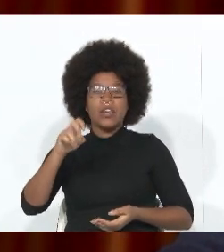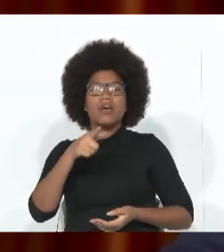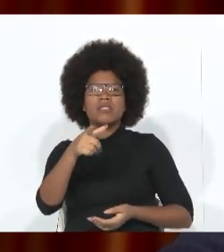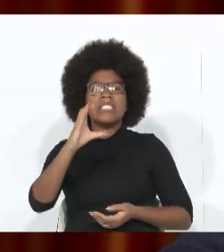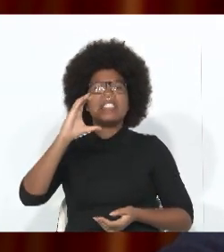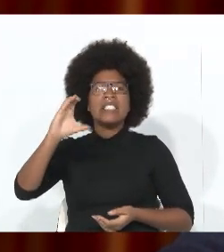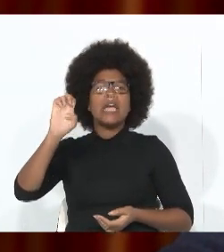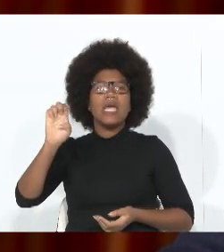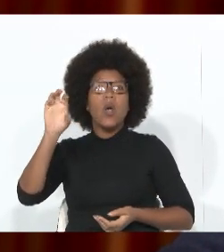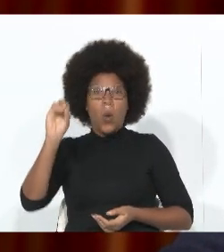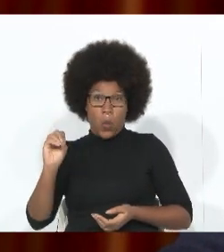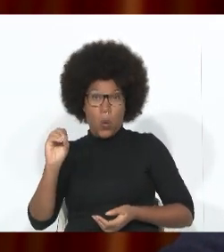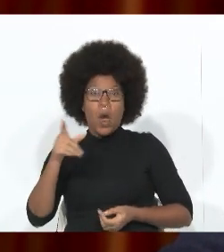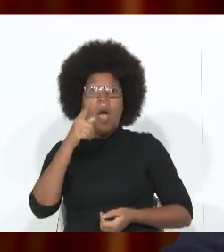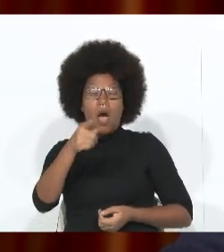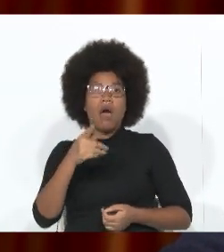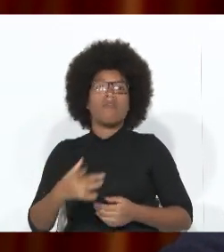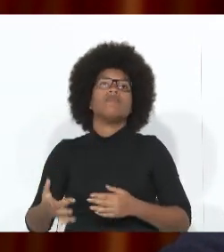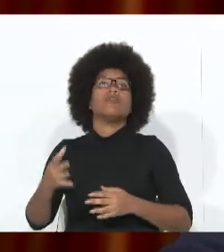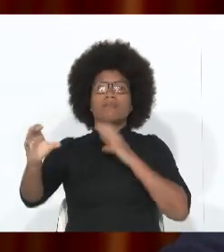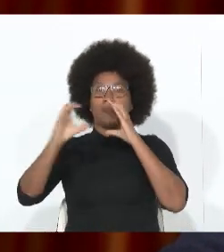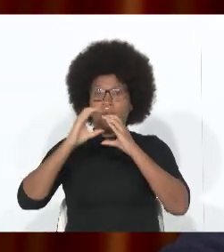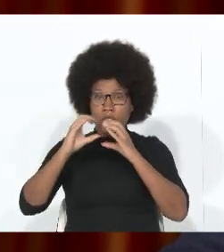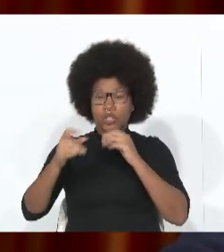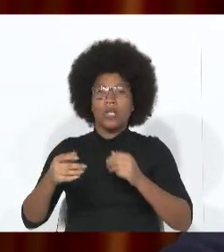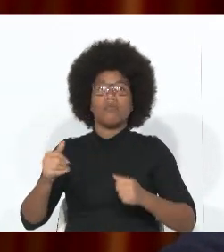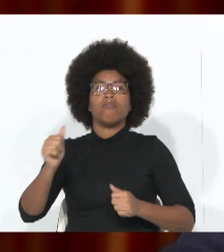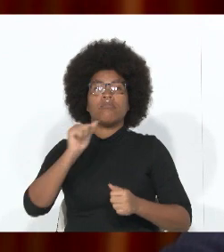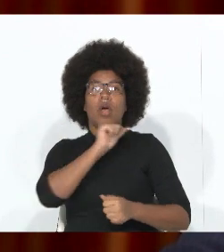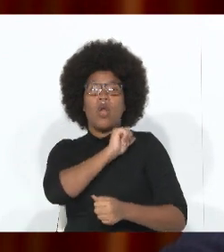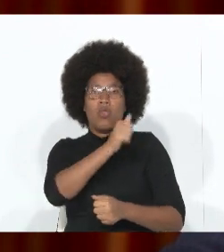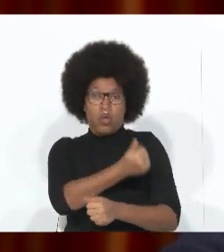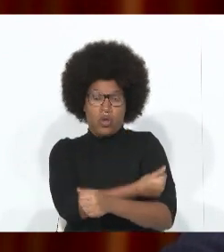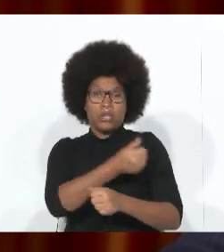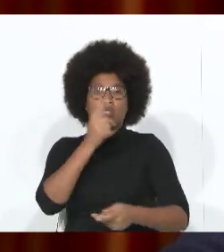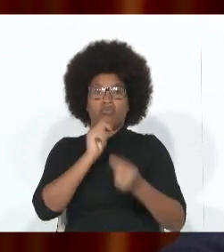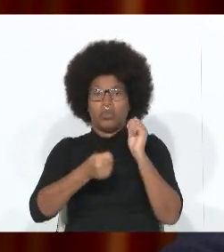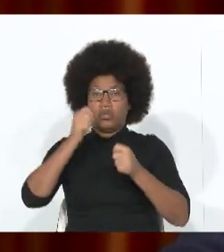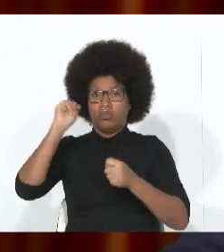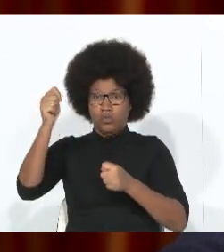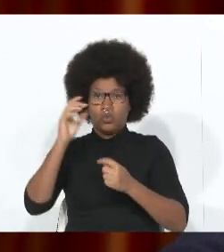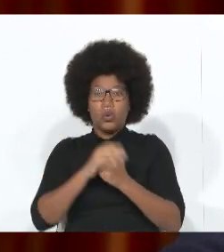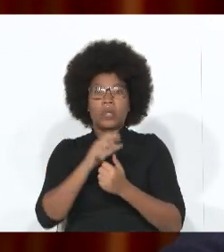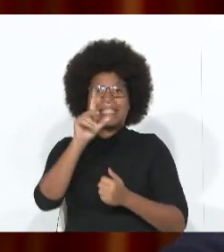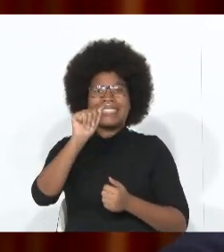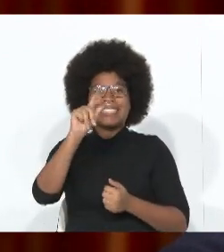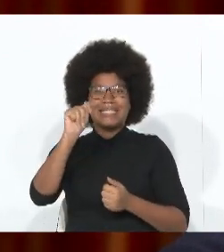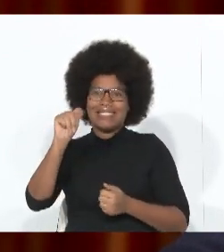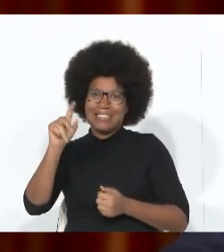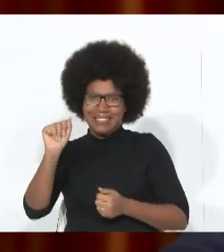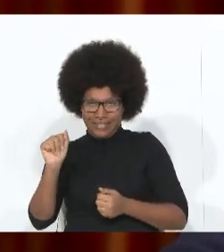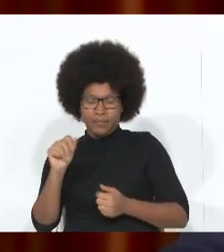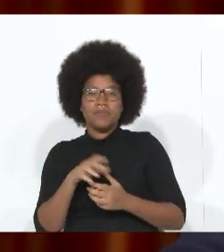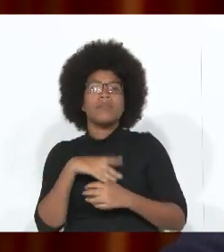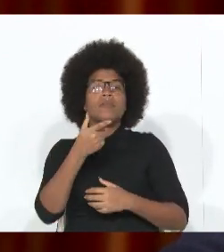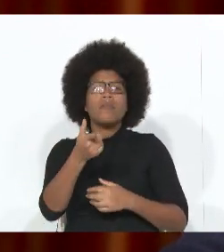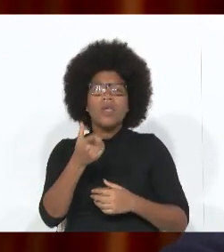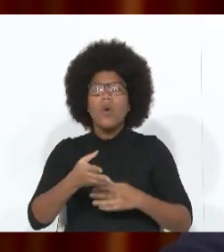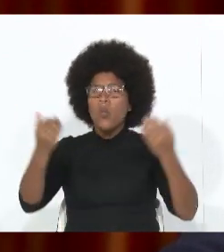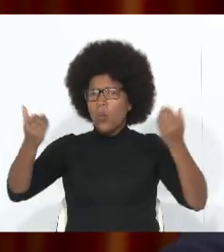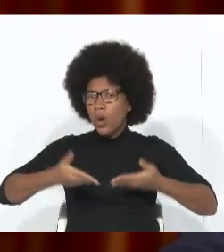Officer of the Telecommunications Authority of Trinidad and Tobago, TATT, and it is my pleasure to welcome you to